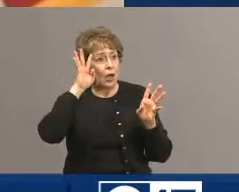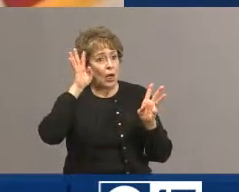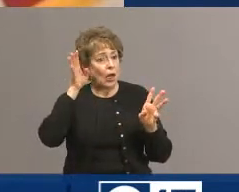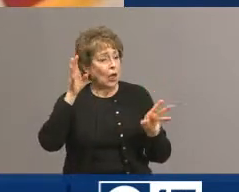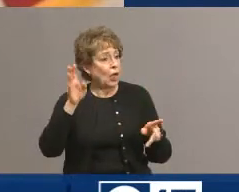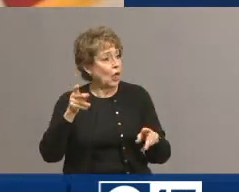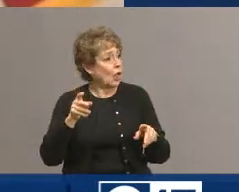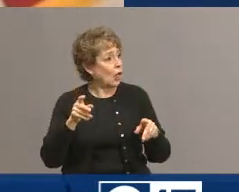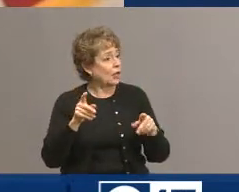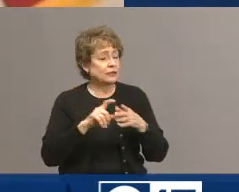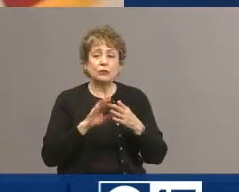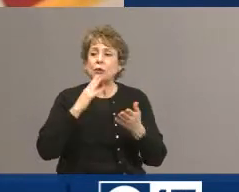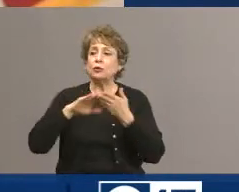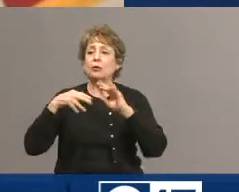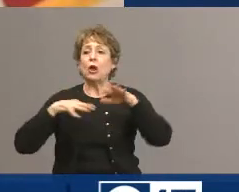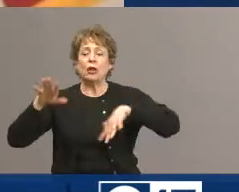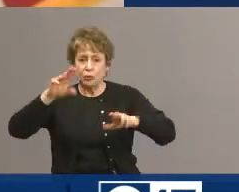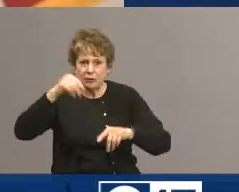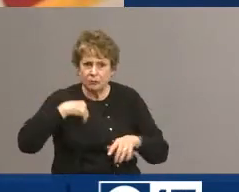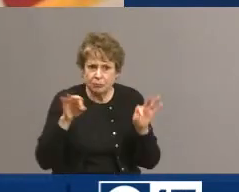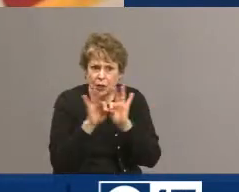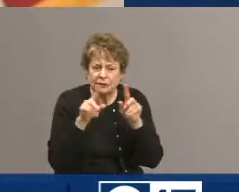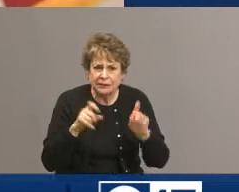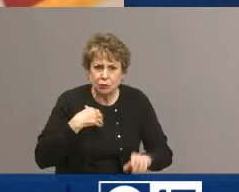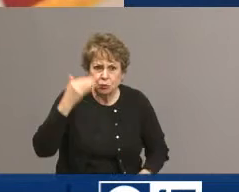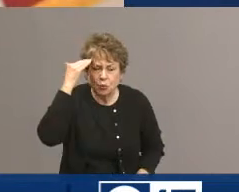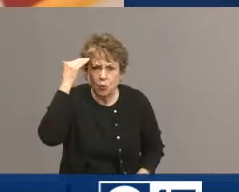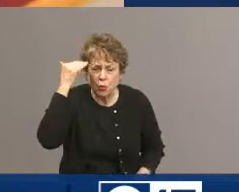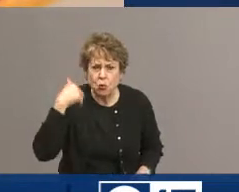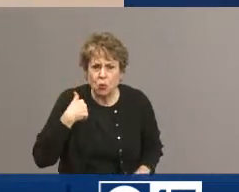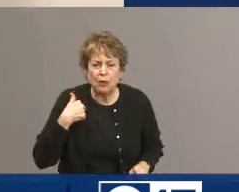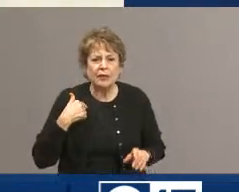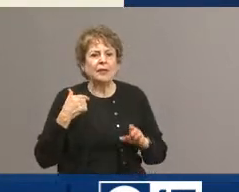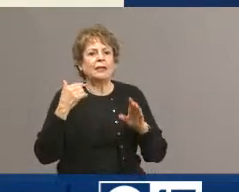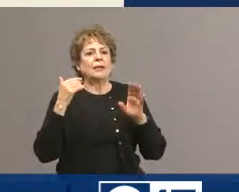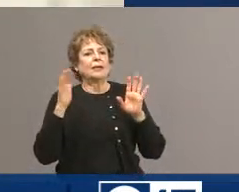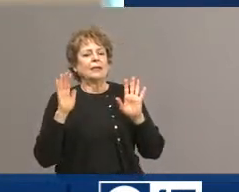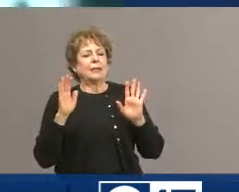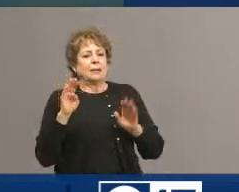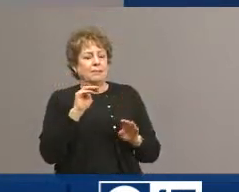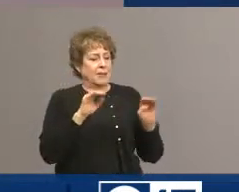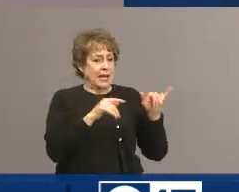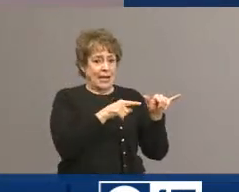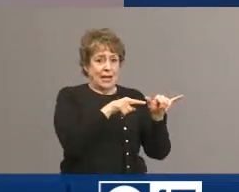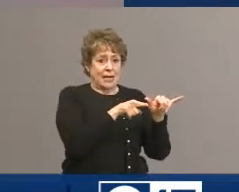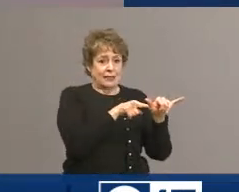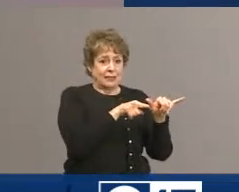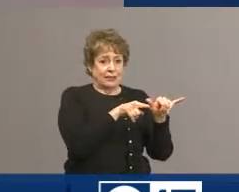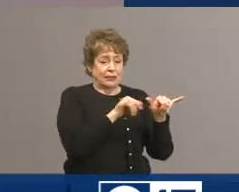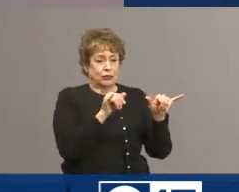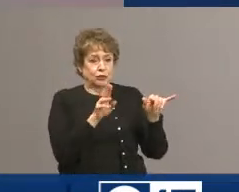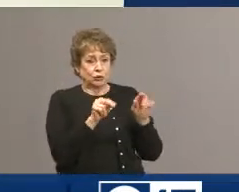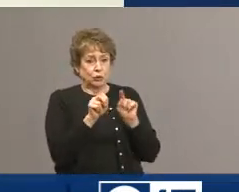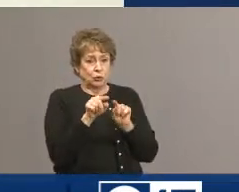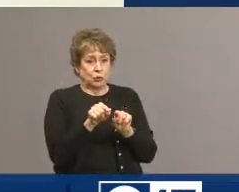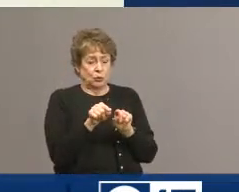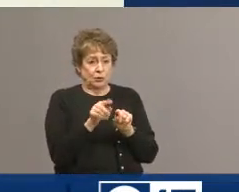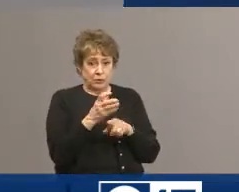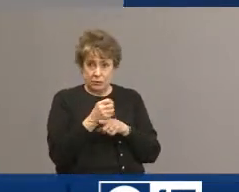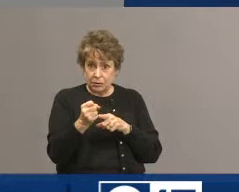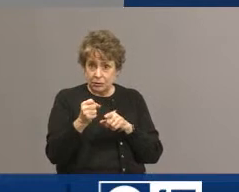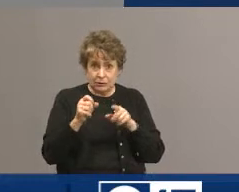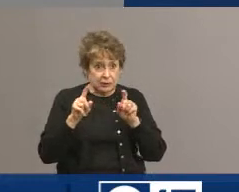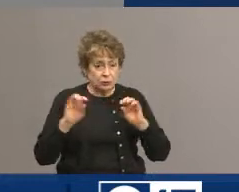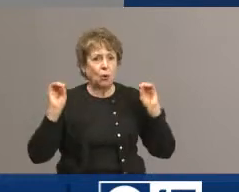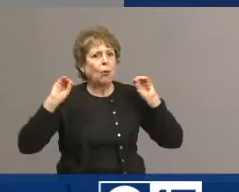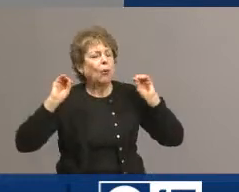June. We have focused now on this. Arizonans, in terms of the demand, are also